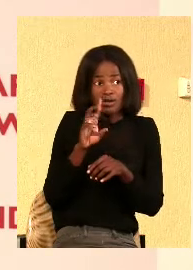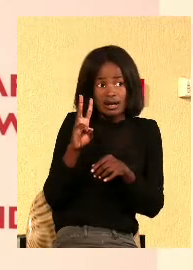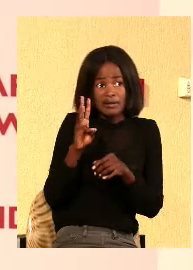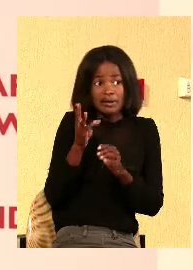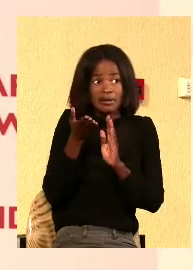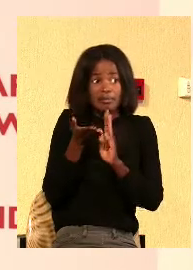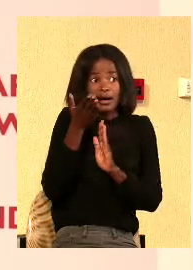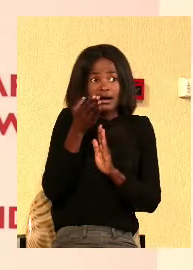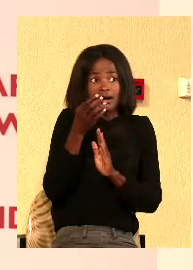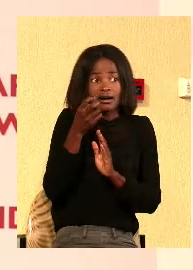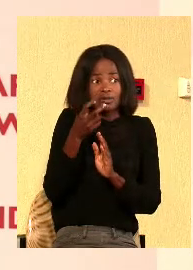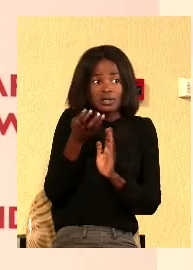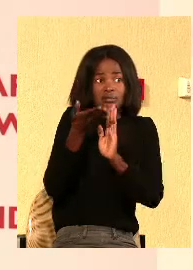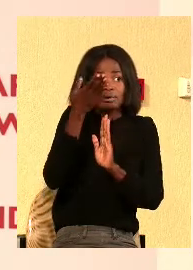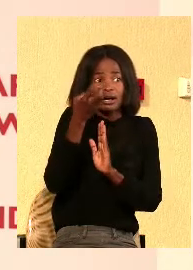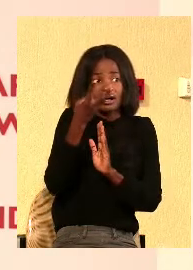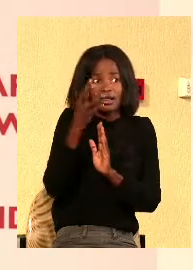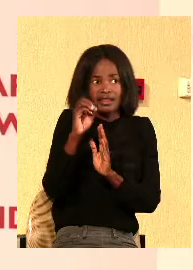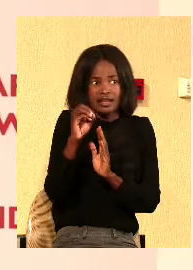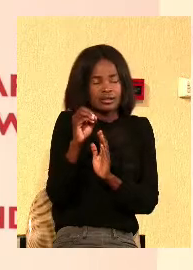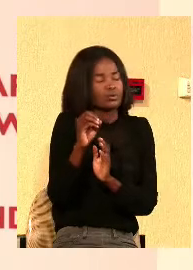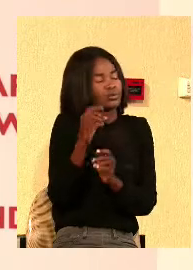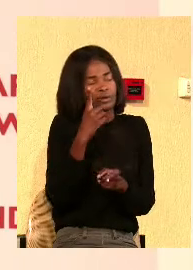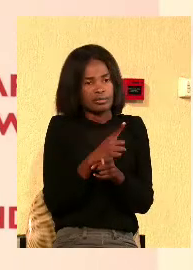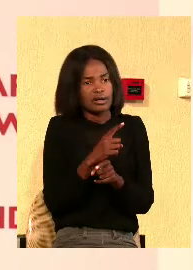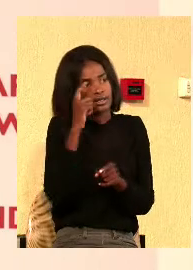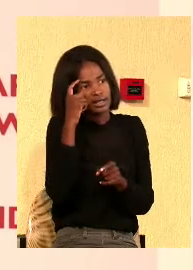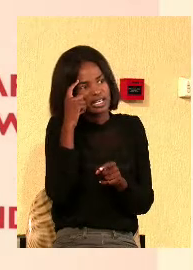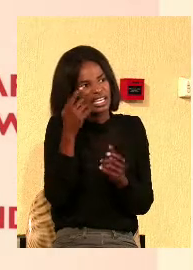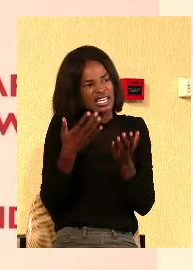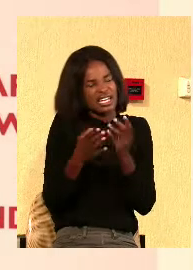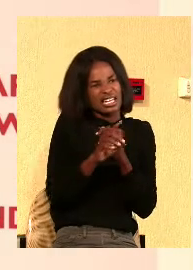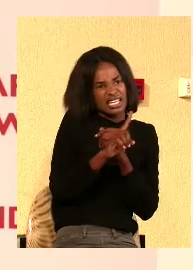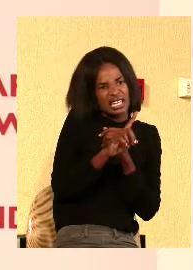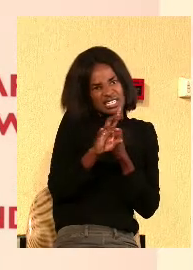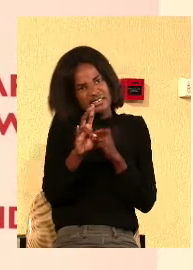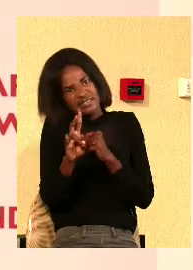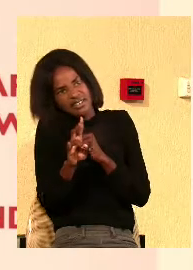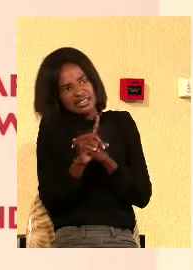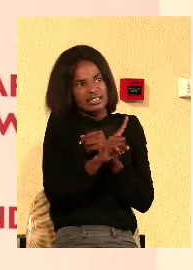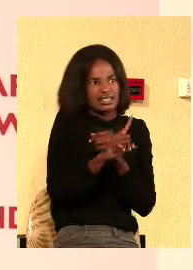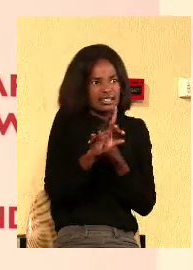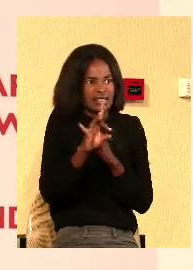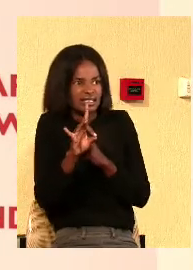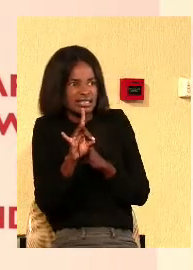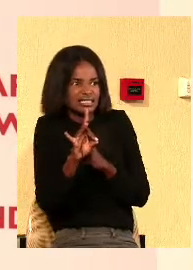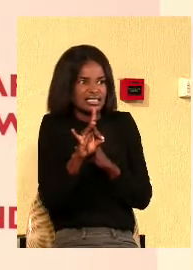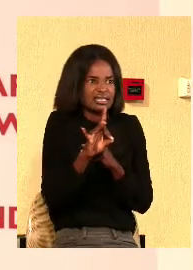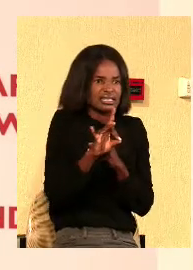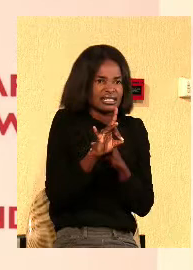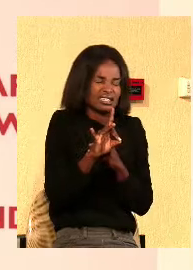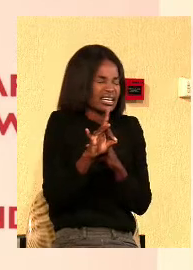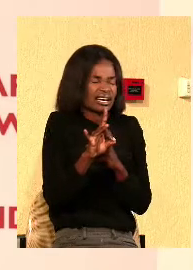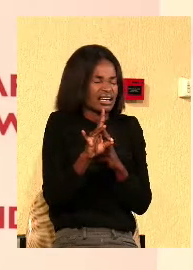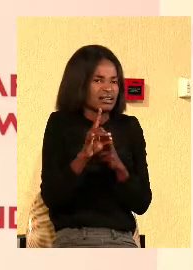But if we are just lingering there, next time it will be 17, 18, 19, while we are still testing, then